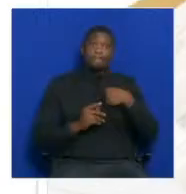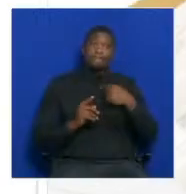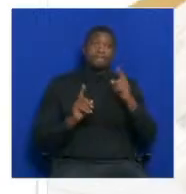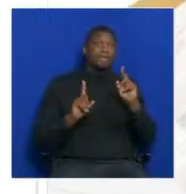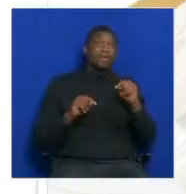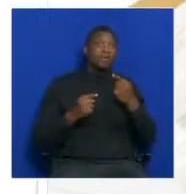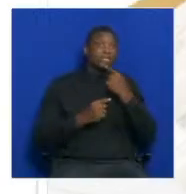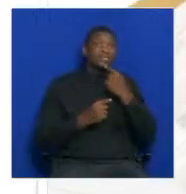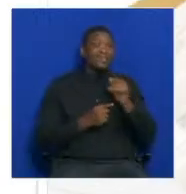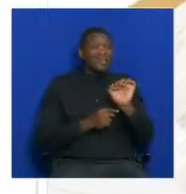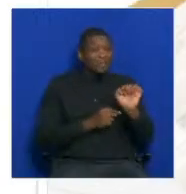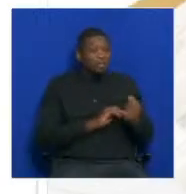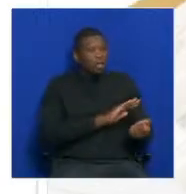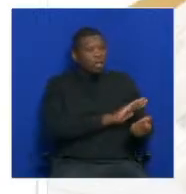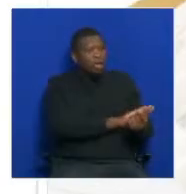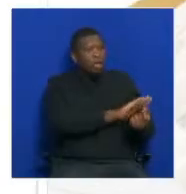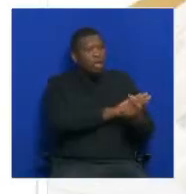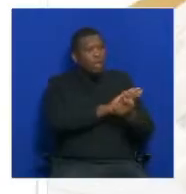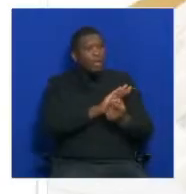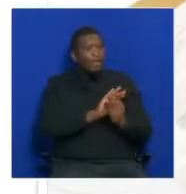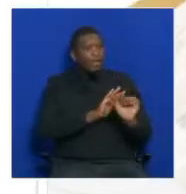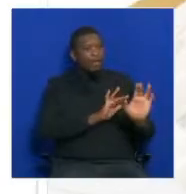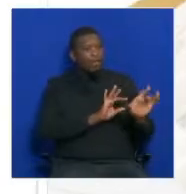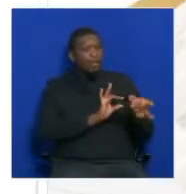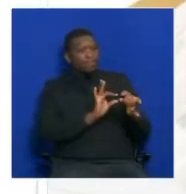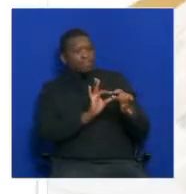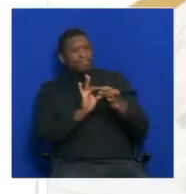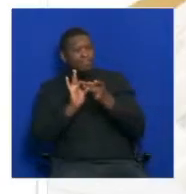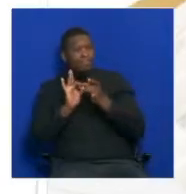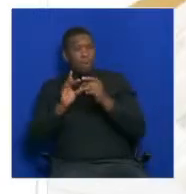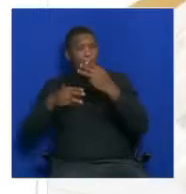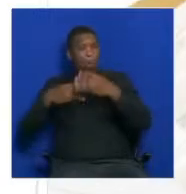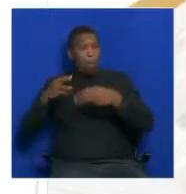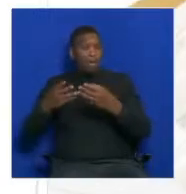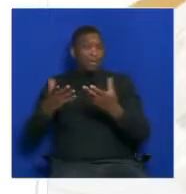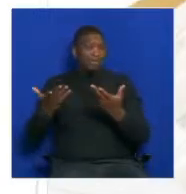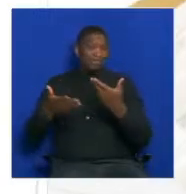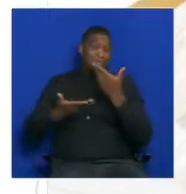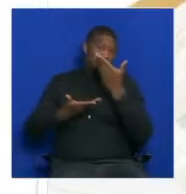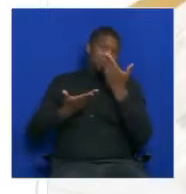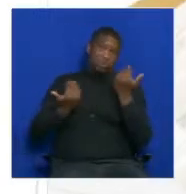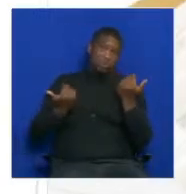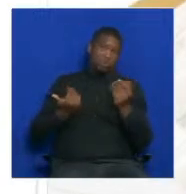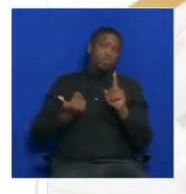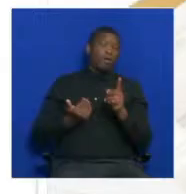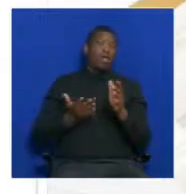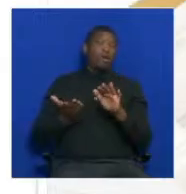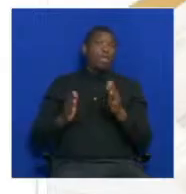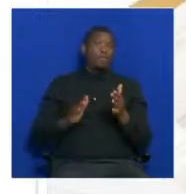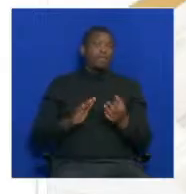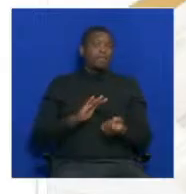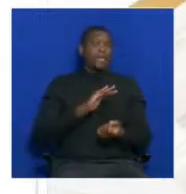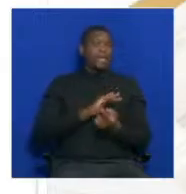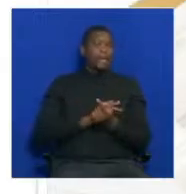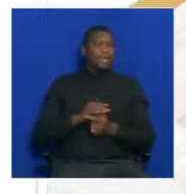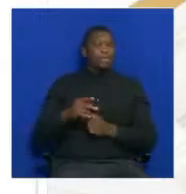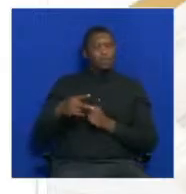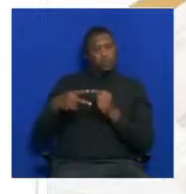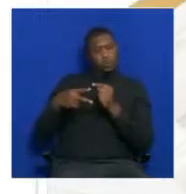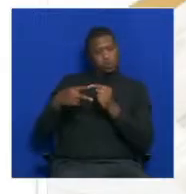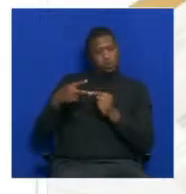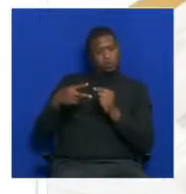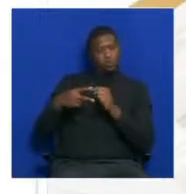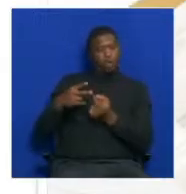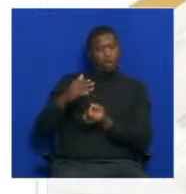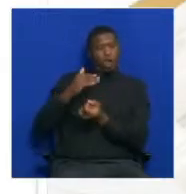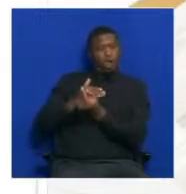event is related to my work, however, there were two distinct occurrences